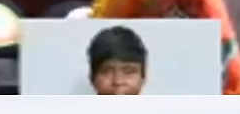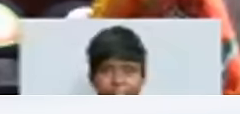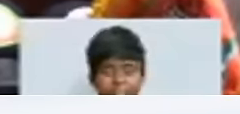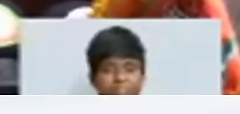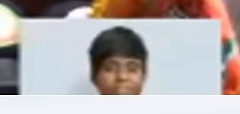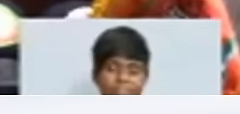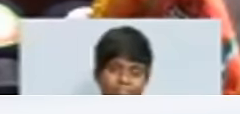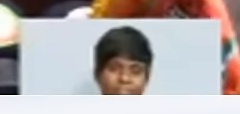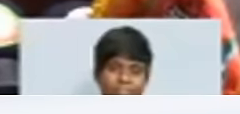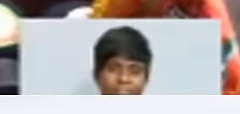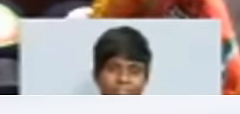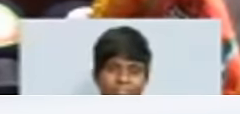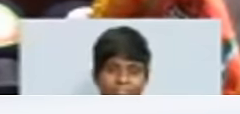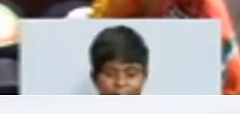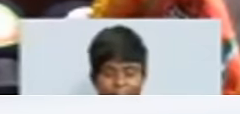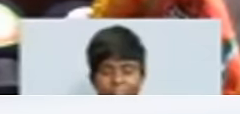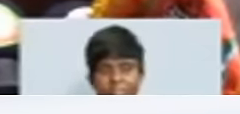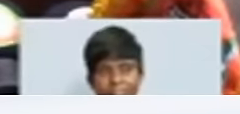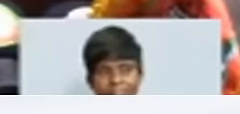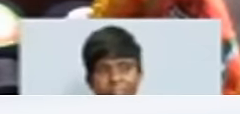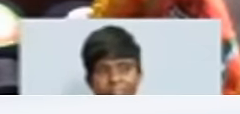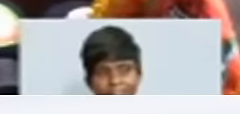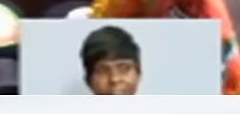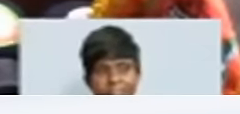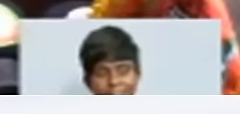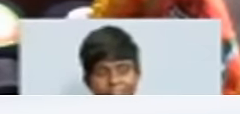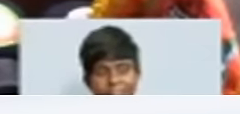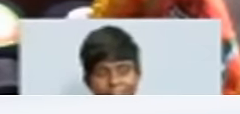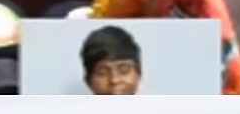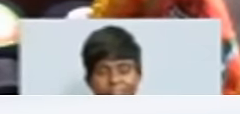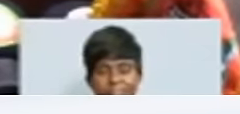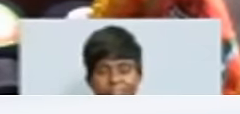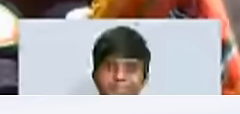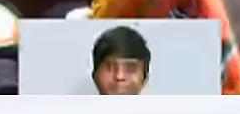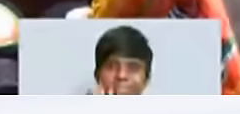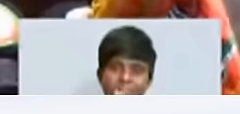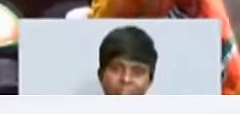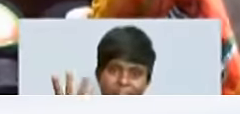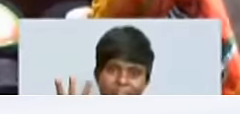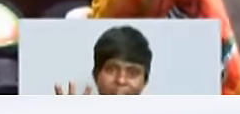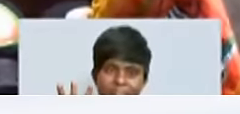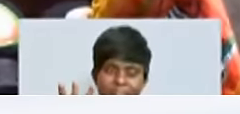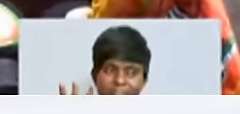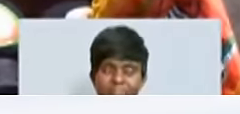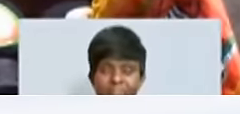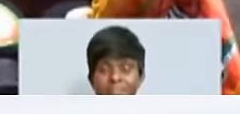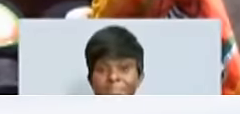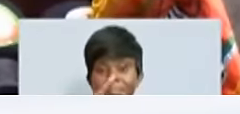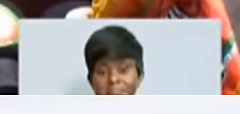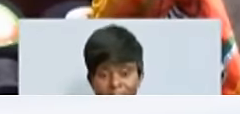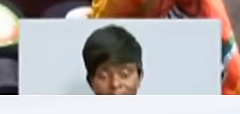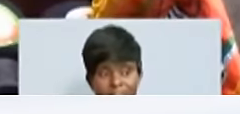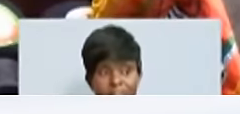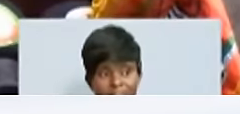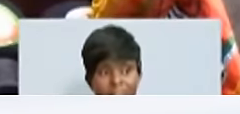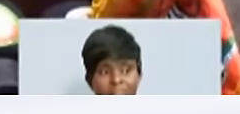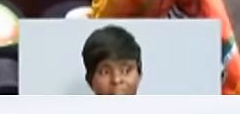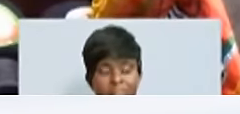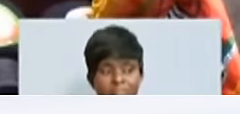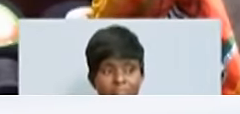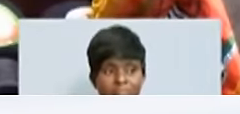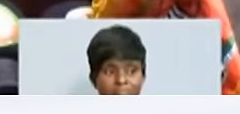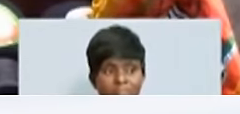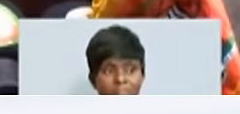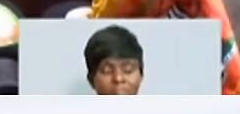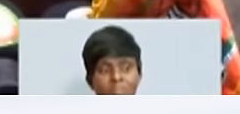lives, livestock, our crops. When I say livestock, I mean